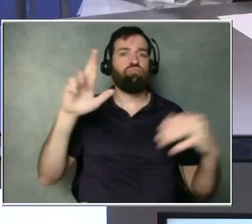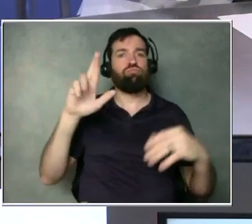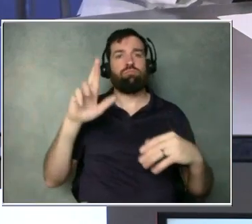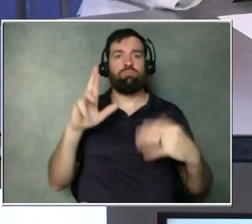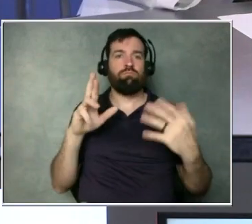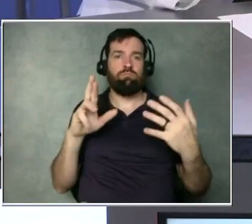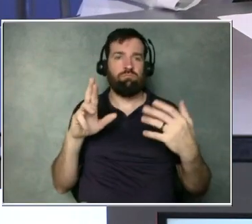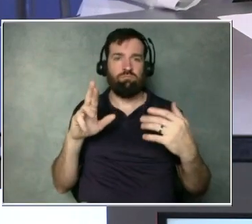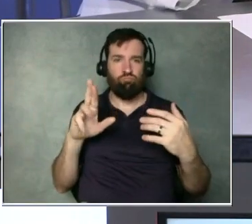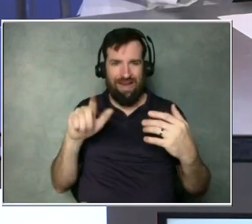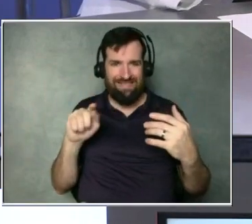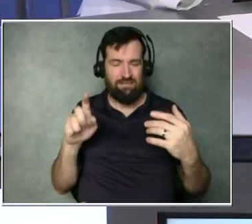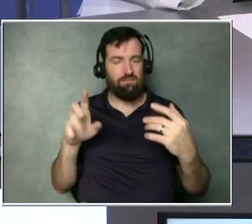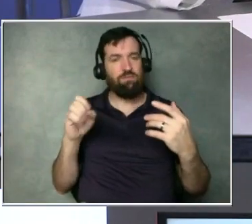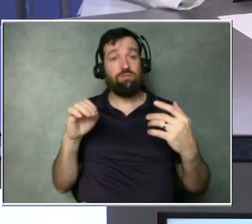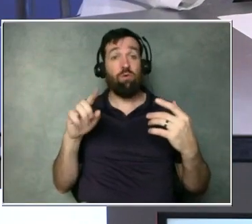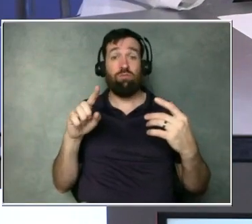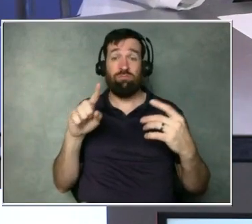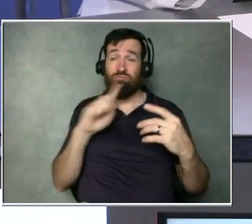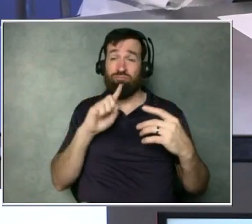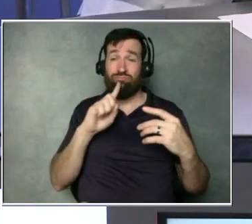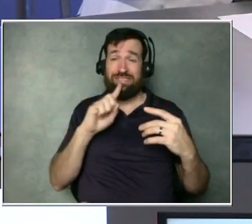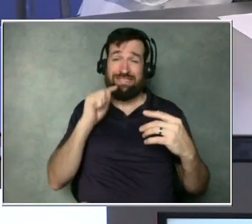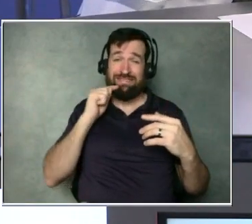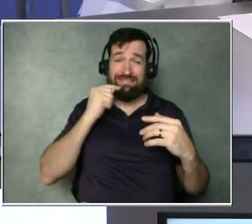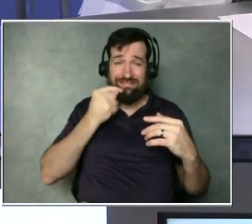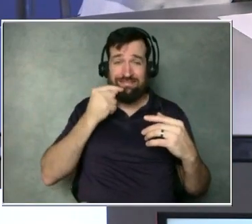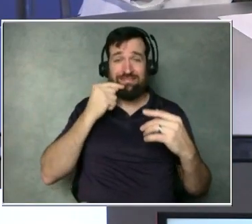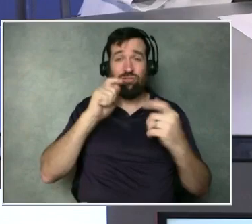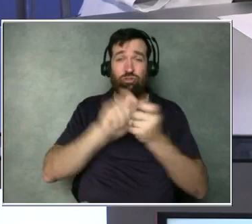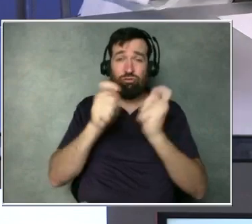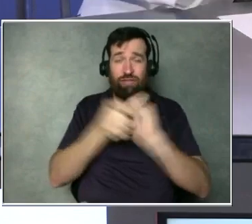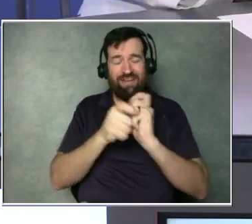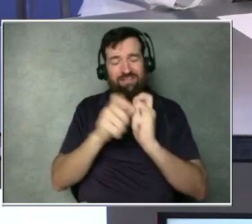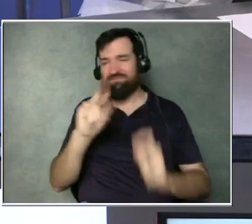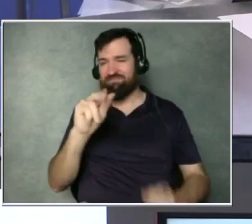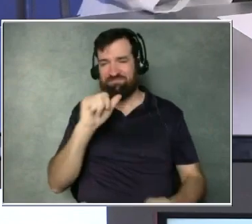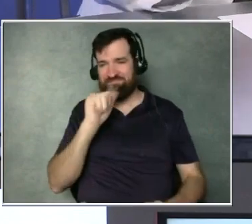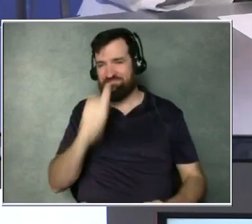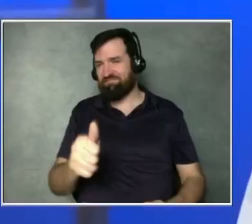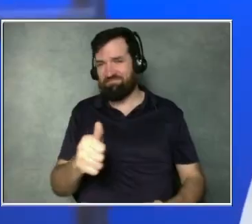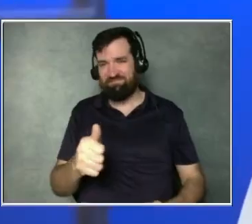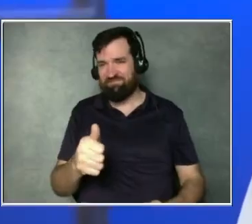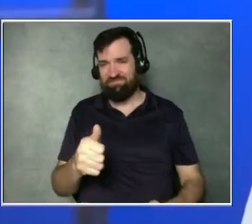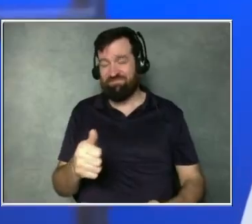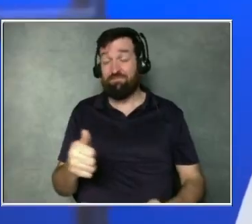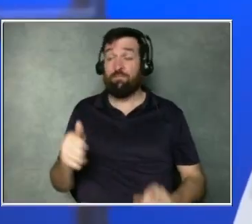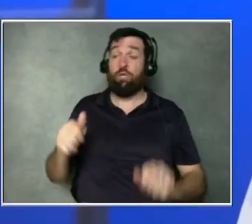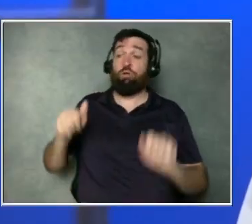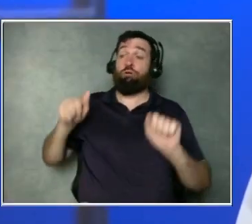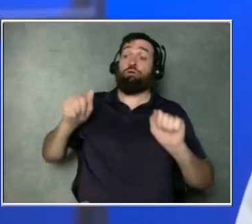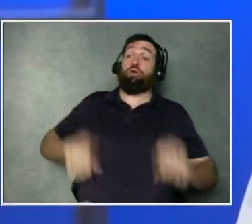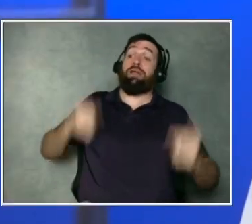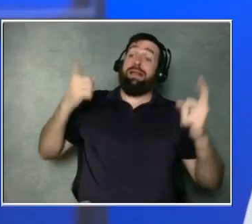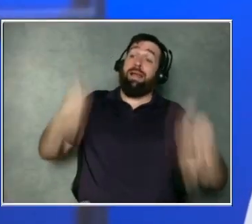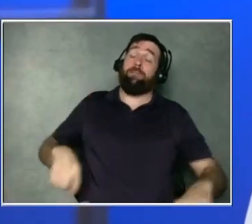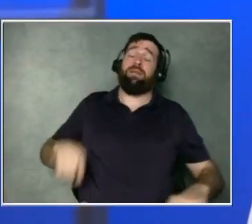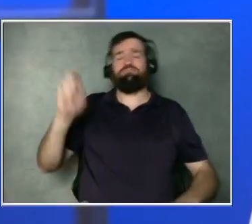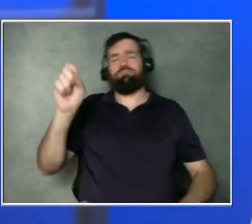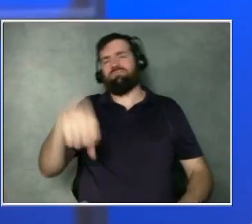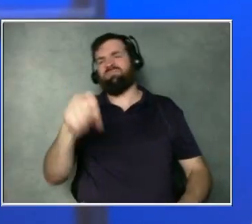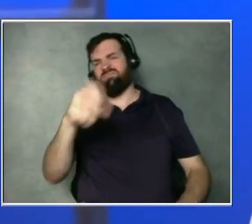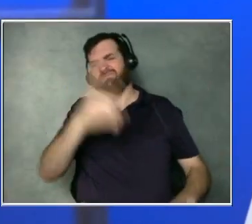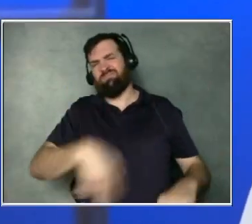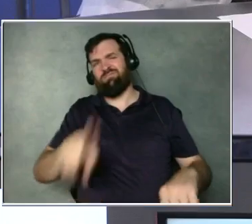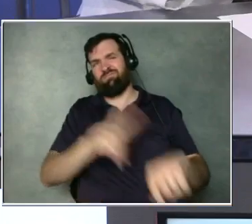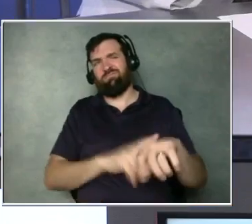seen a big fundamental change in the virus just yet, and Dr. Poland mentioned that earlier. Could it happen? Certainly, we always need to be watching out for. But